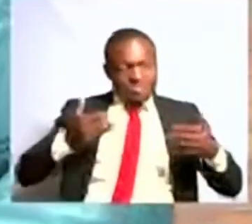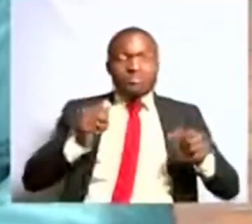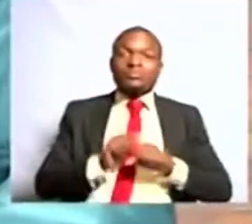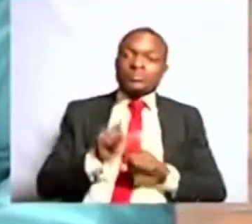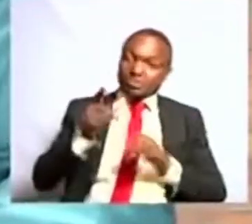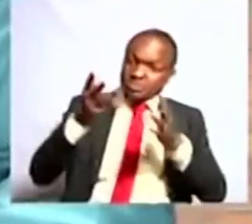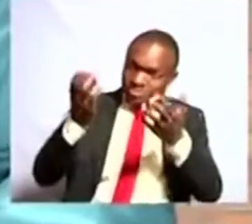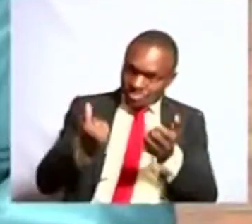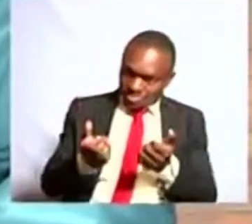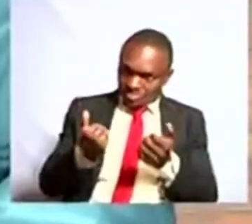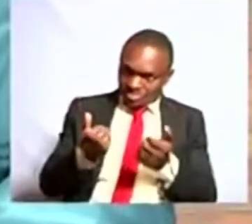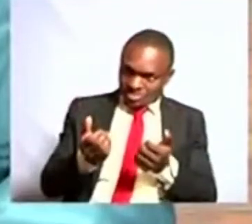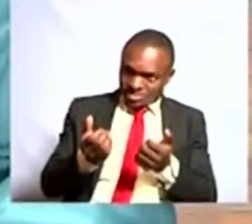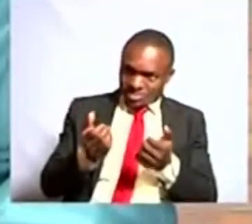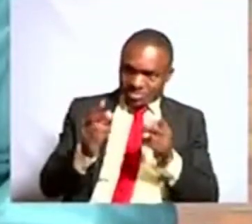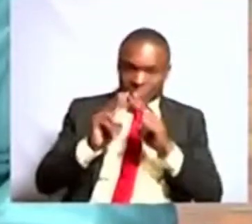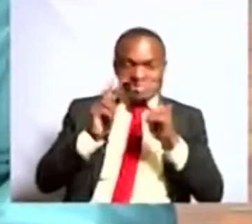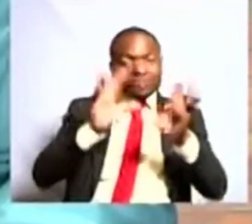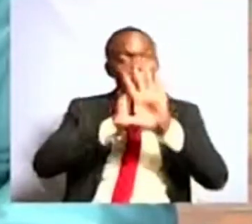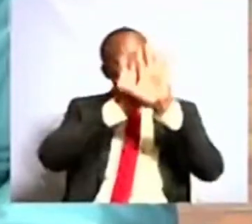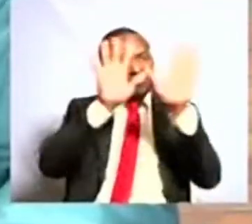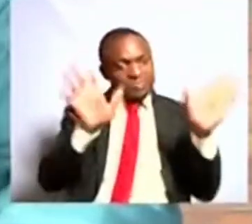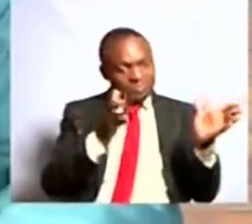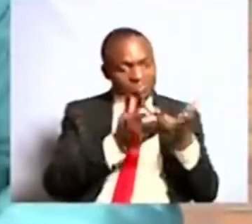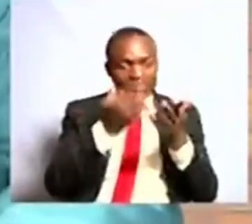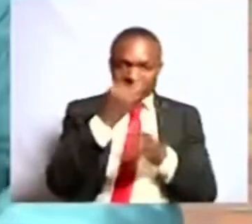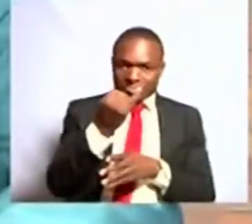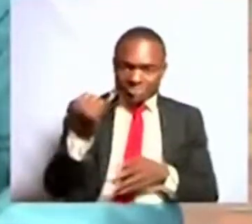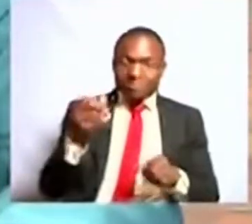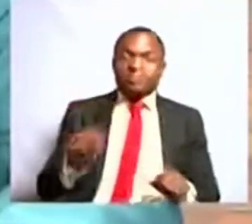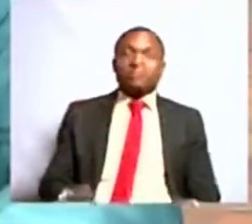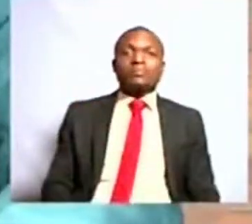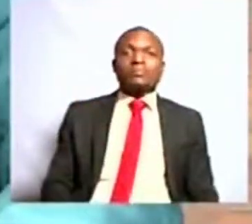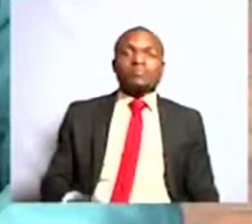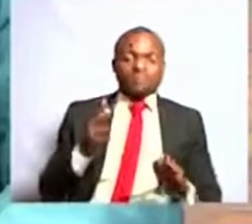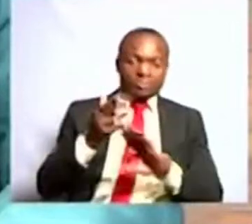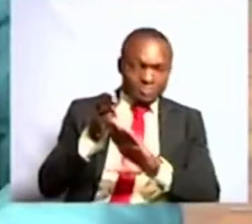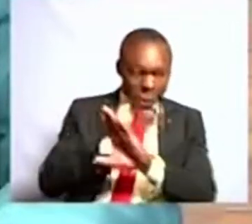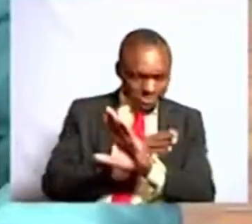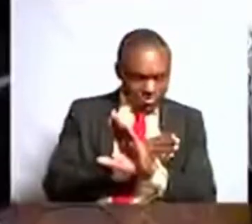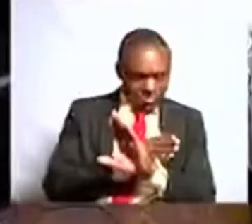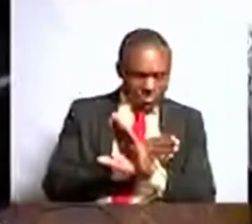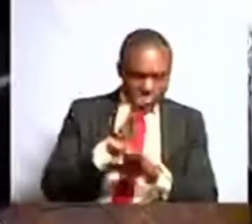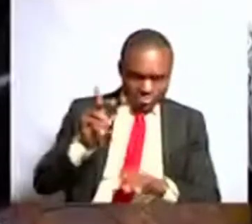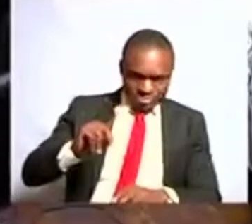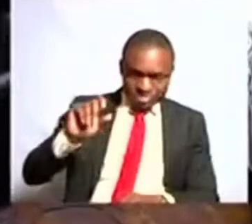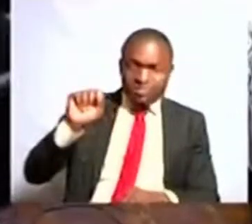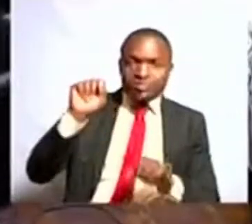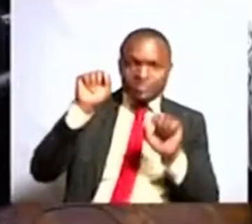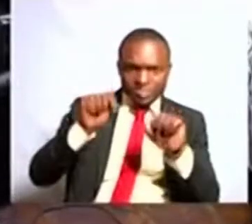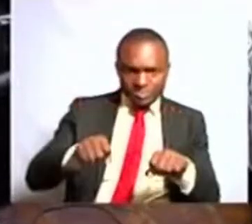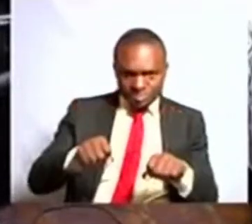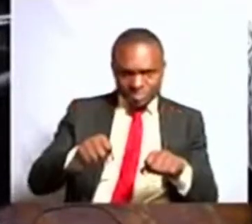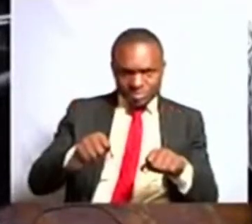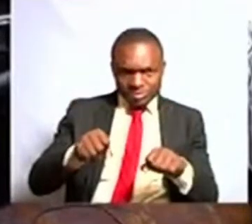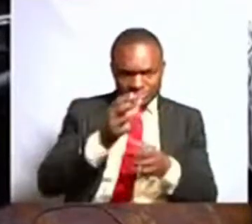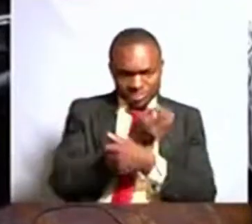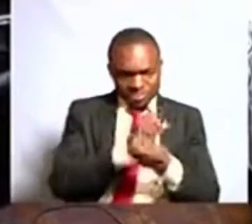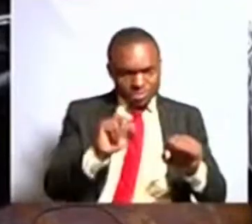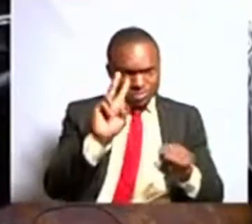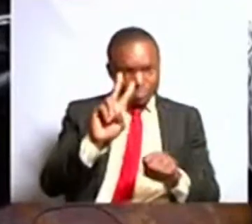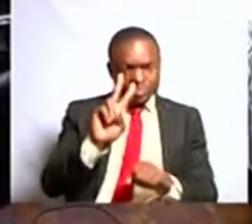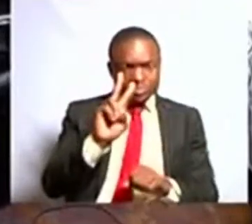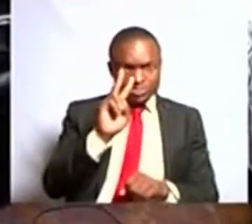I want him to be very clear on this issue. Thank you. Before PS can tackle these 2